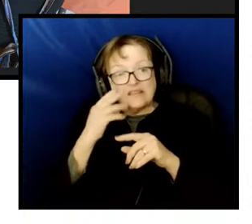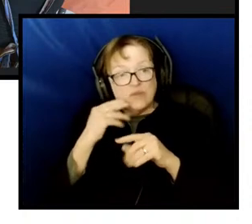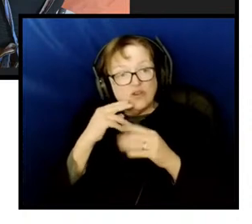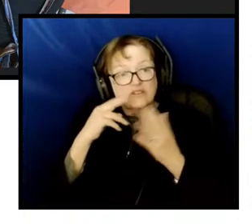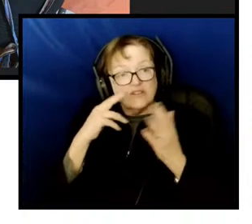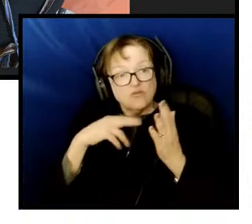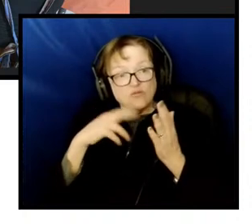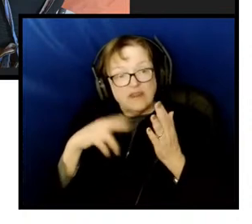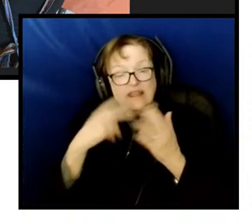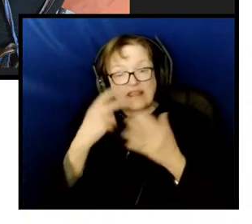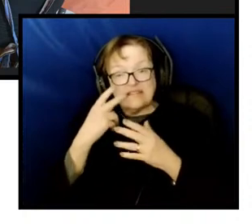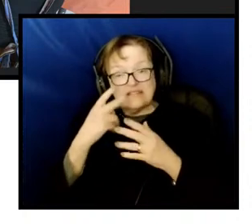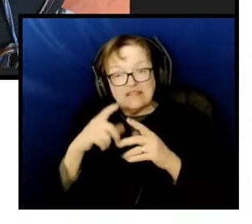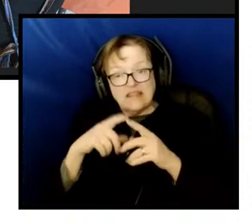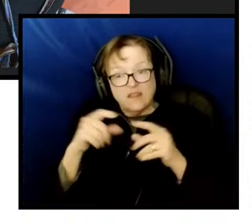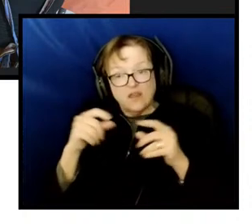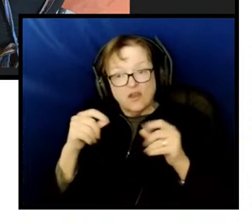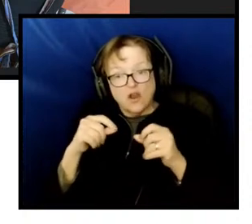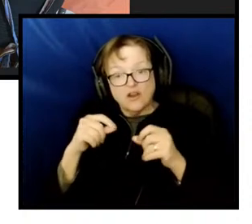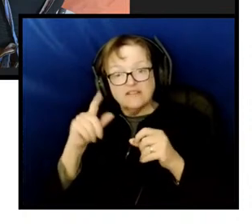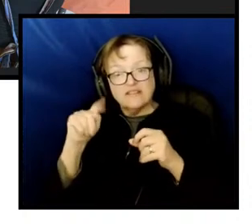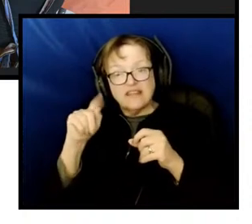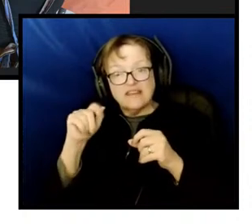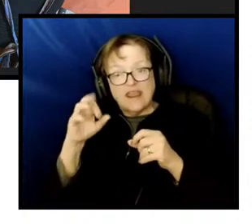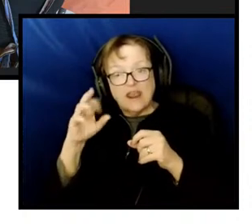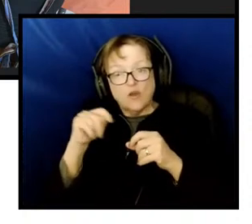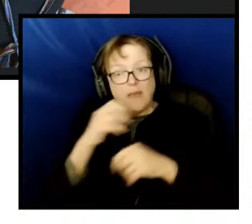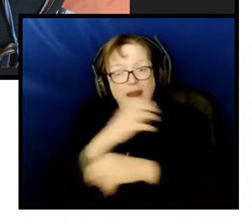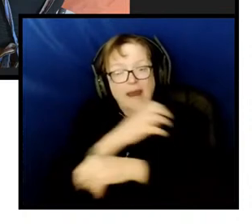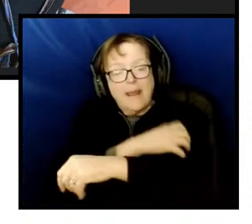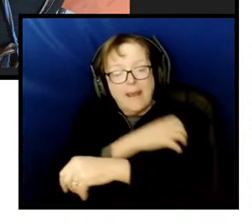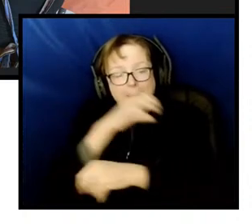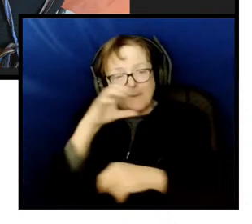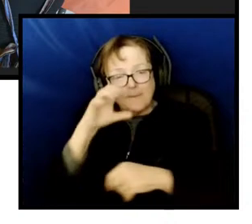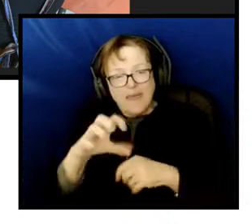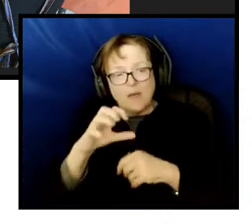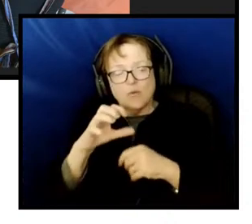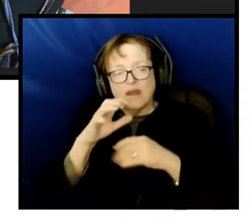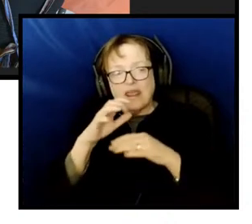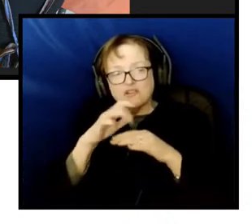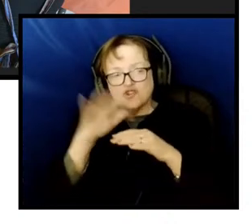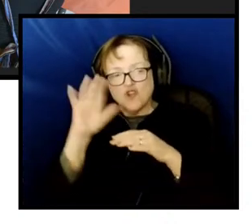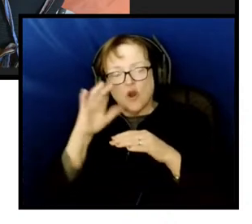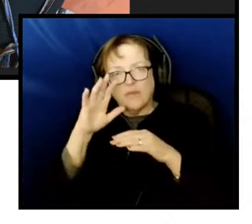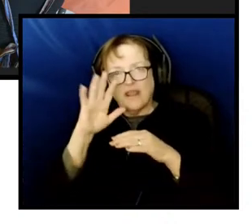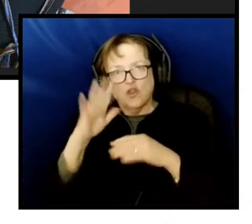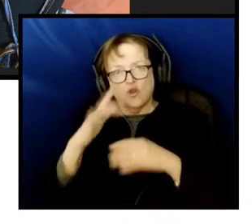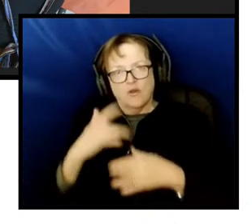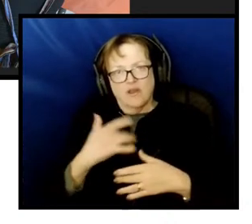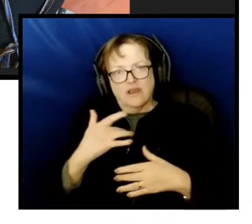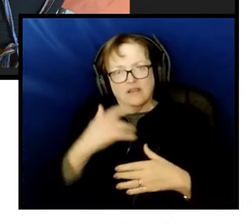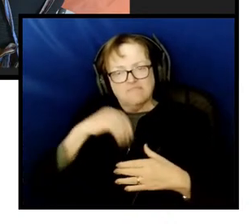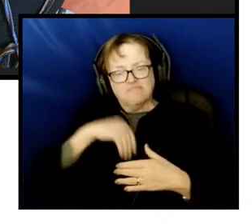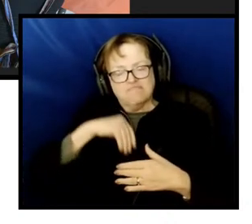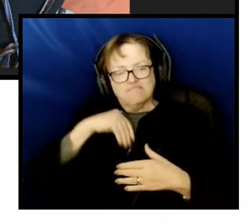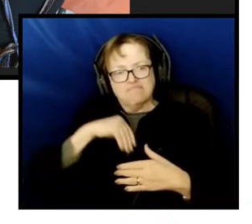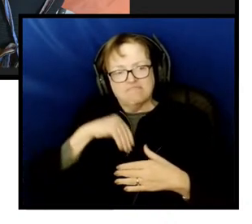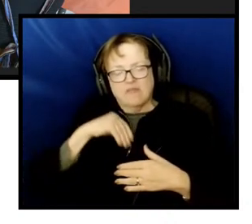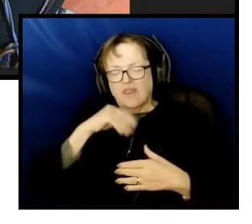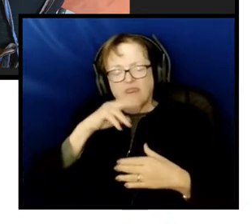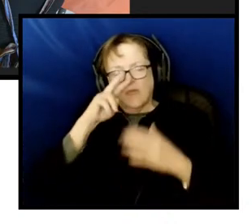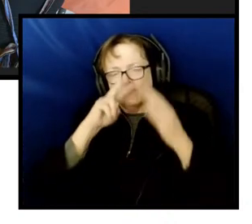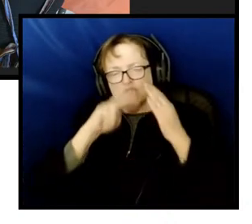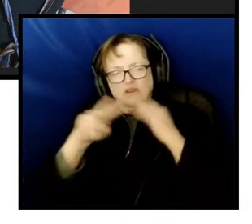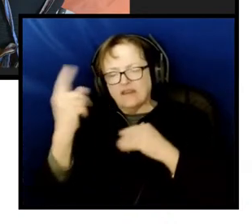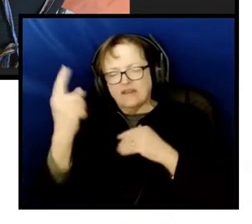cards, was really that tarot is about empowerment and sharpening your intuition rather than telling or like predicting a